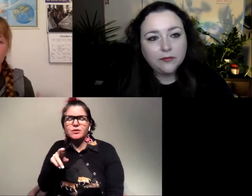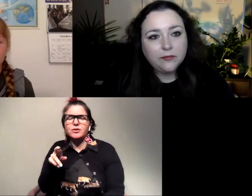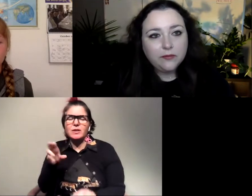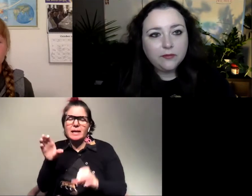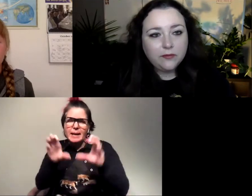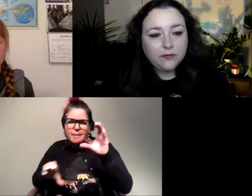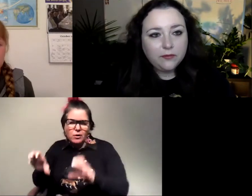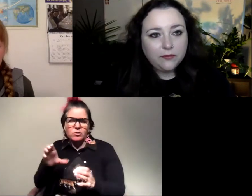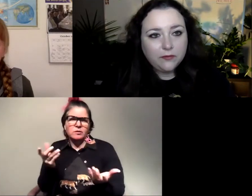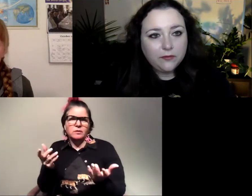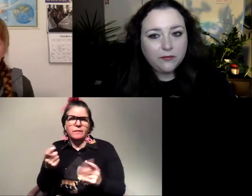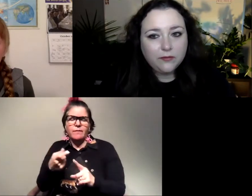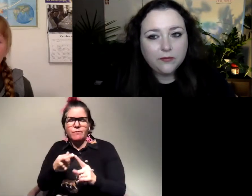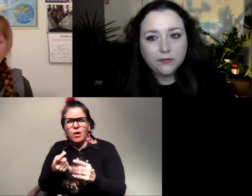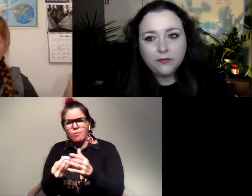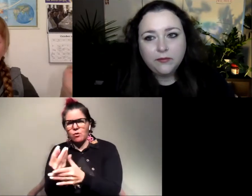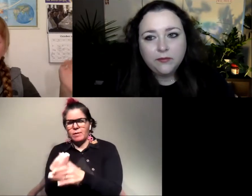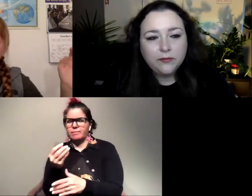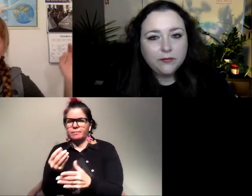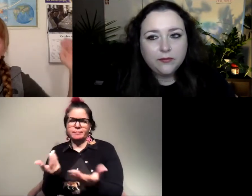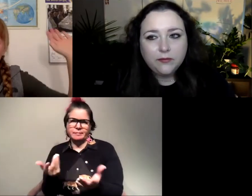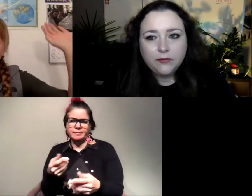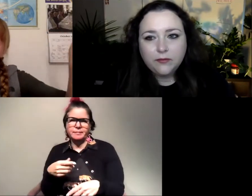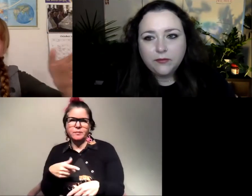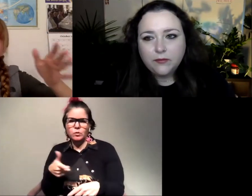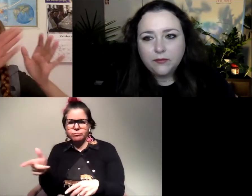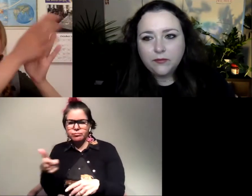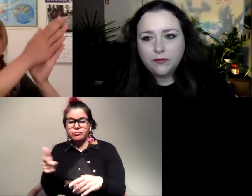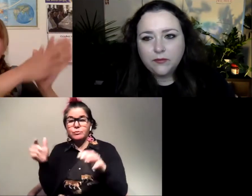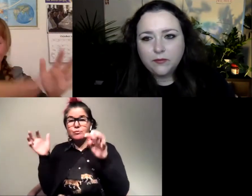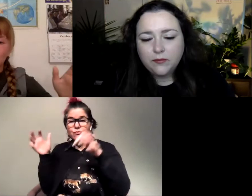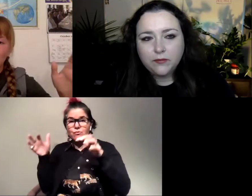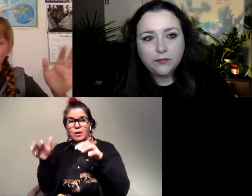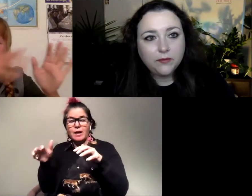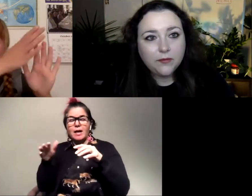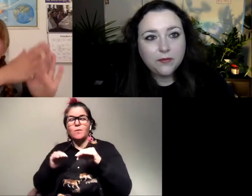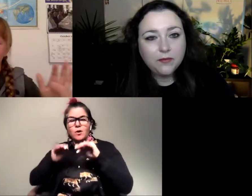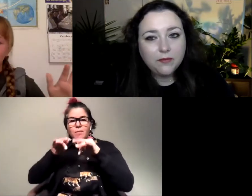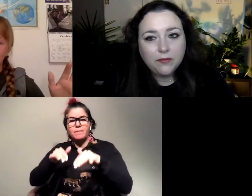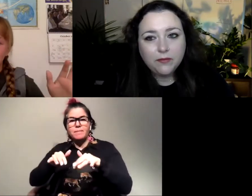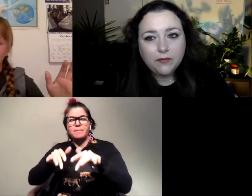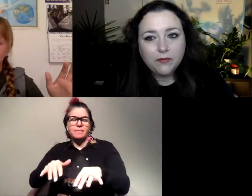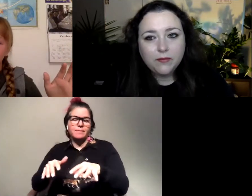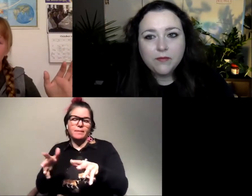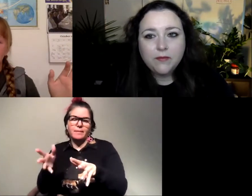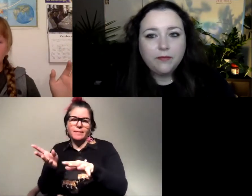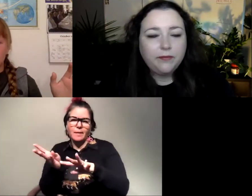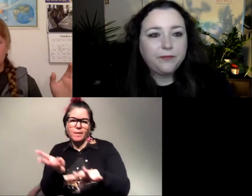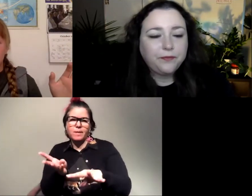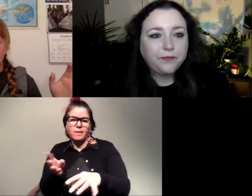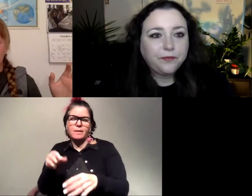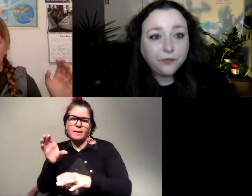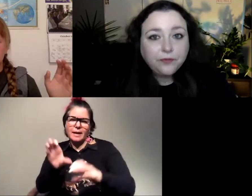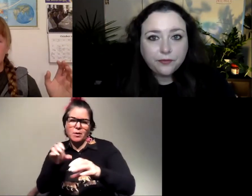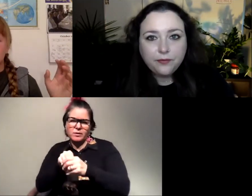their agricultural crops. And when it rains, the rain will wash some of those pesticides and fertilizers right into